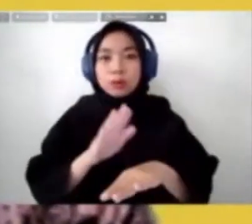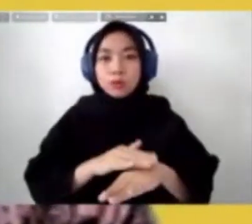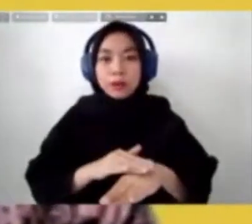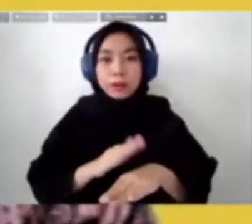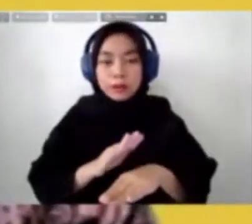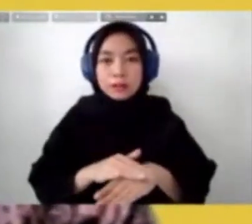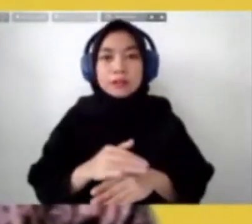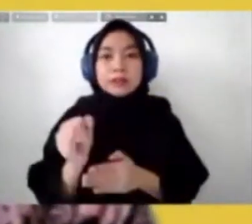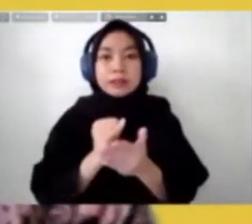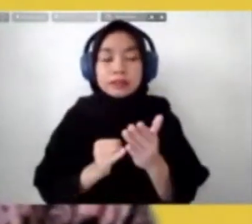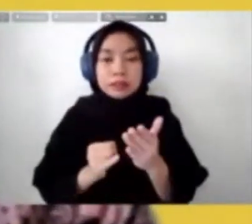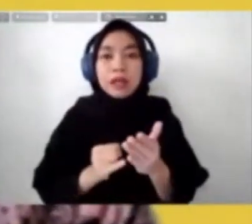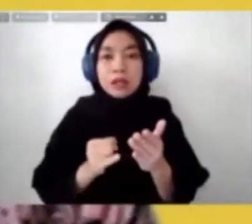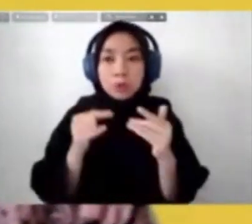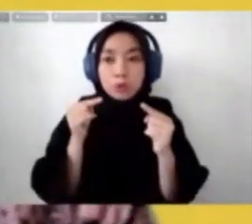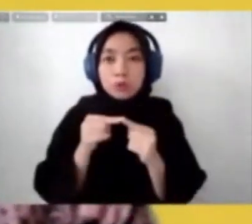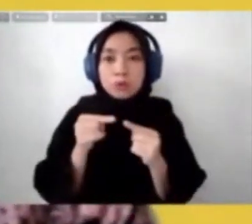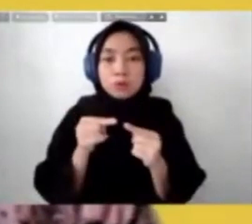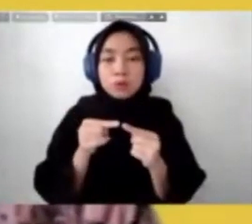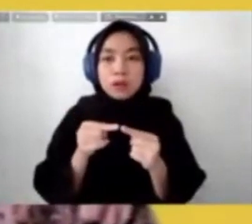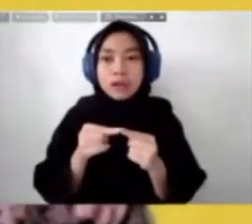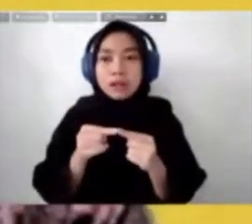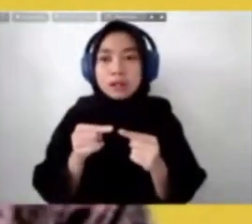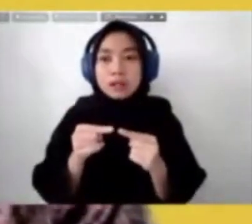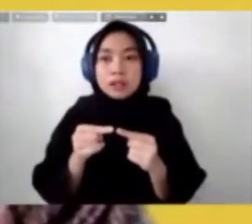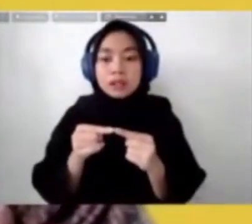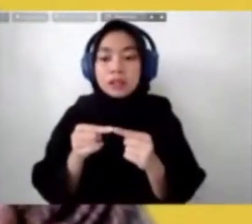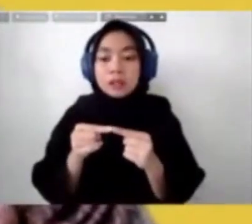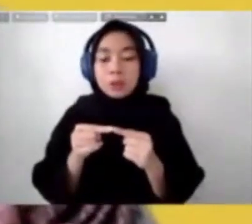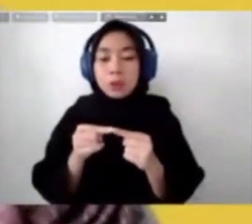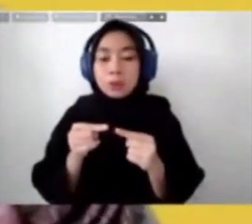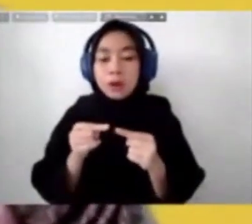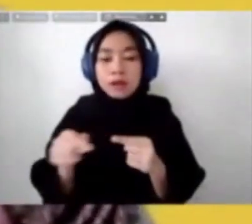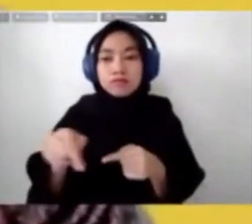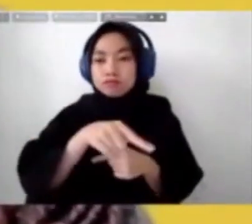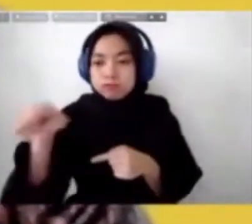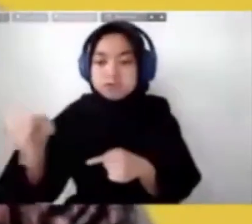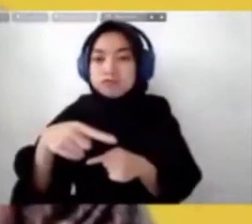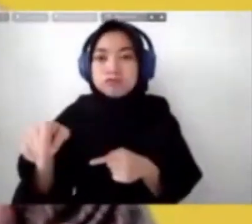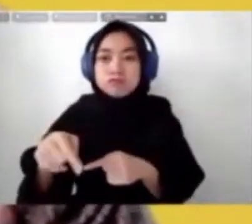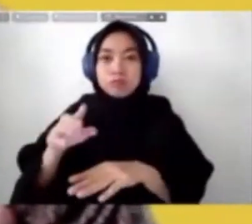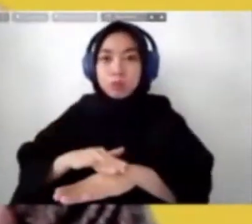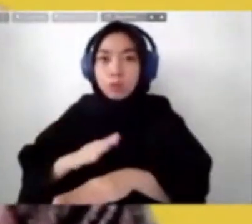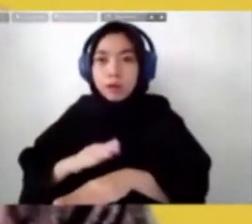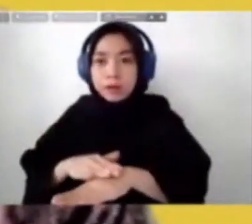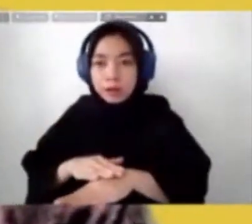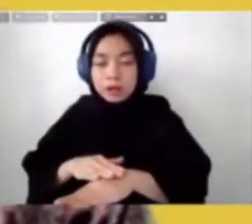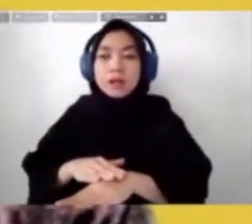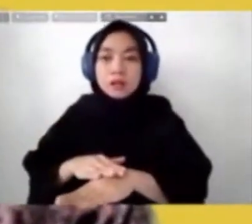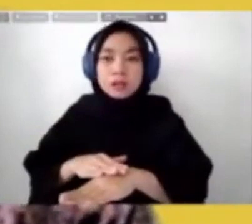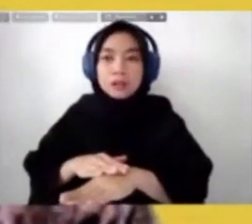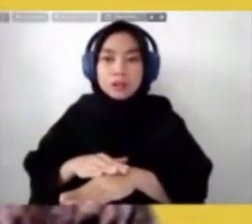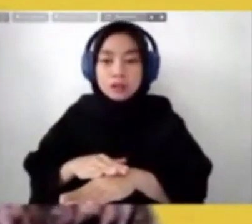especially when related to understanding the cultures and the social issues of